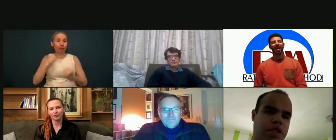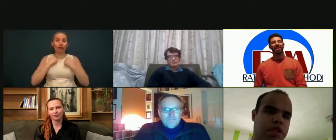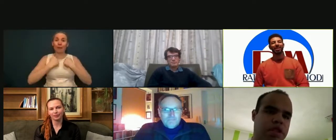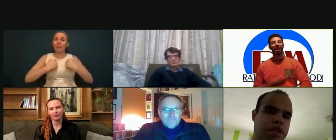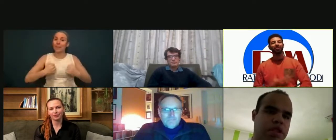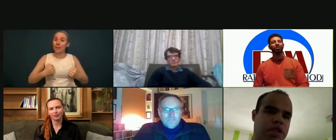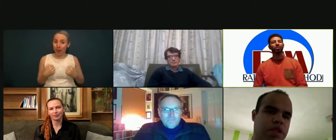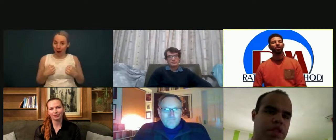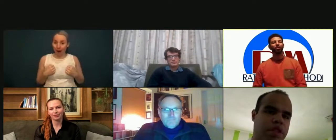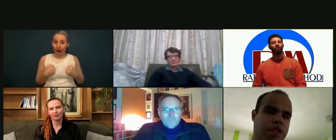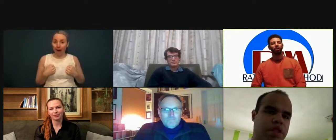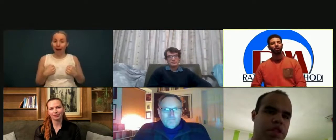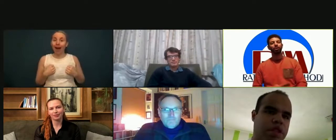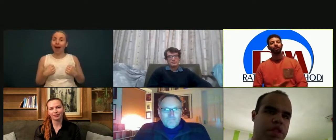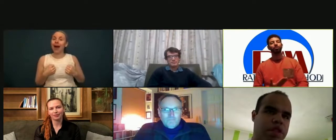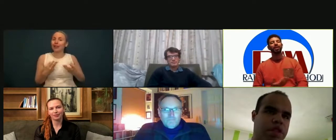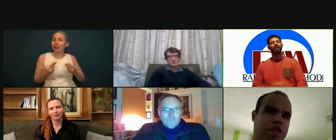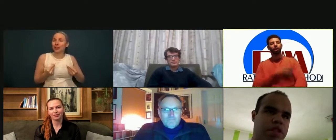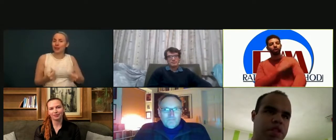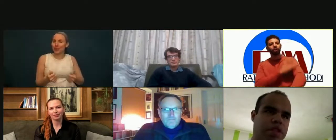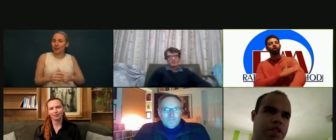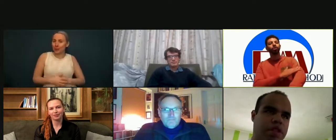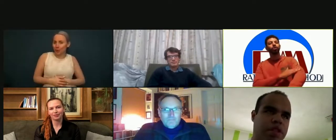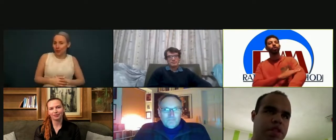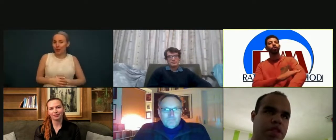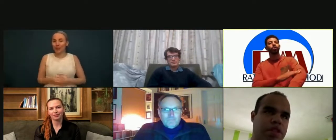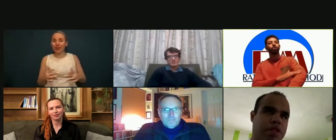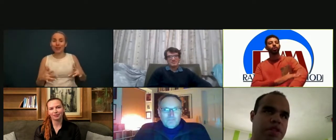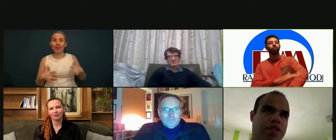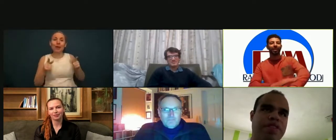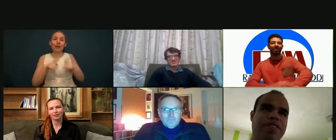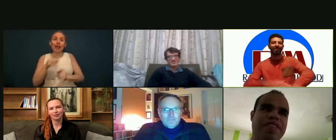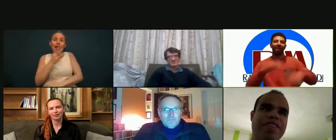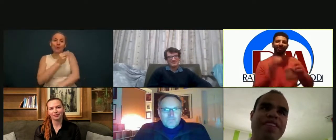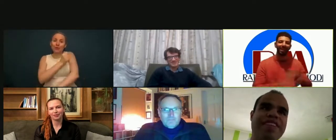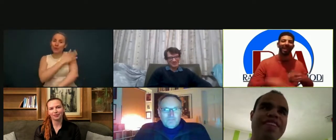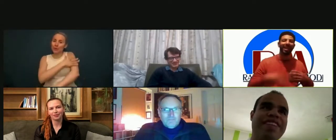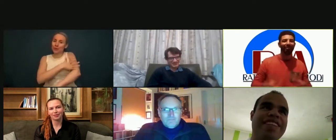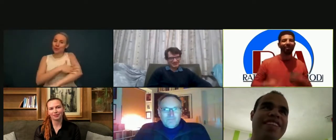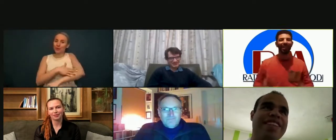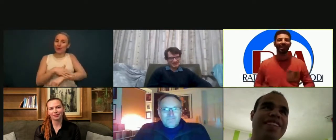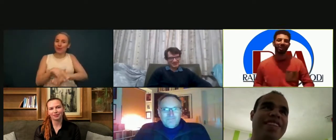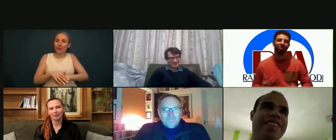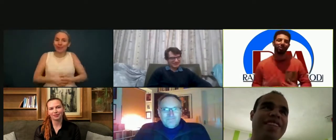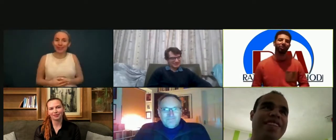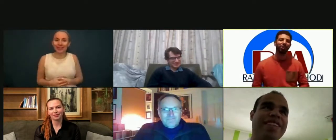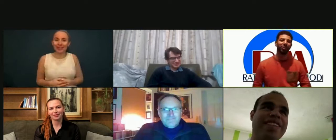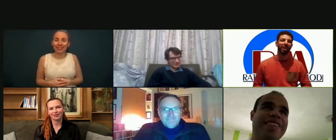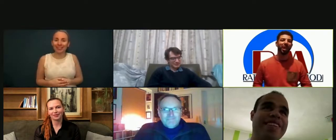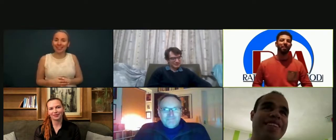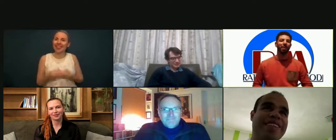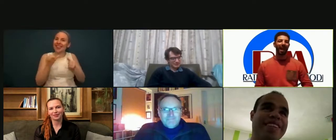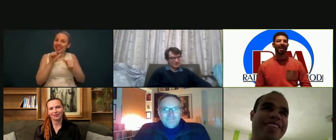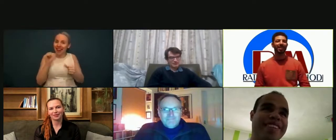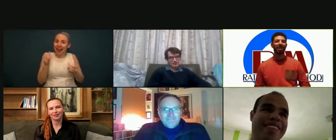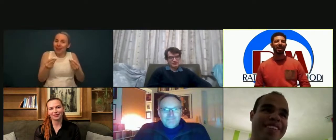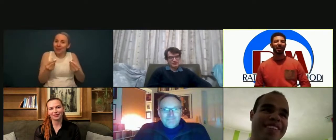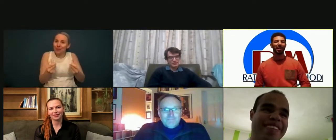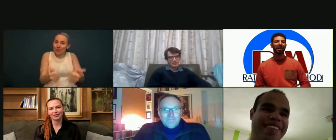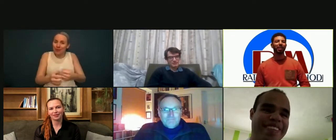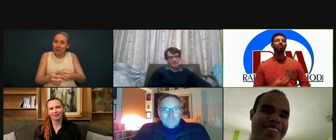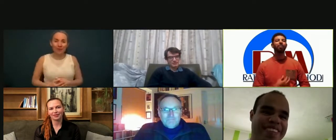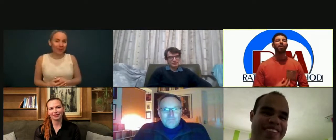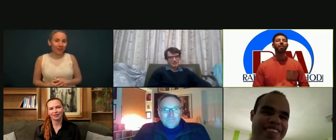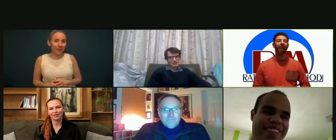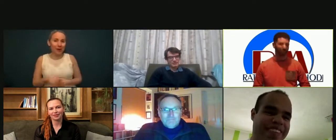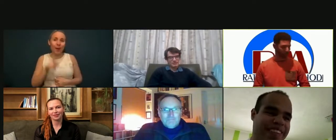which has a kind of a smooth feel to it, so a bit like a kind of sound, really nice kind of smooth feel to it, but it has a